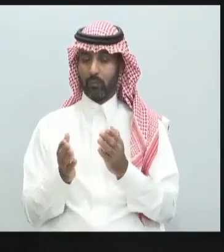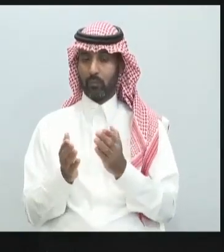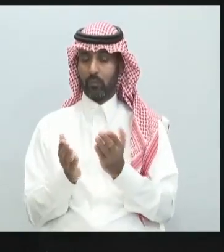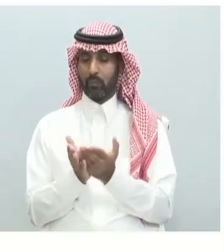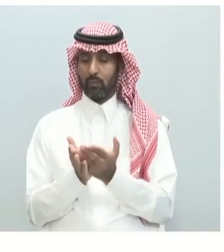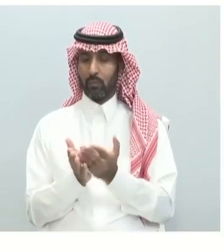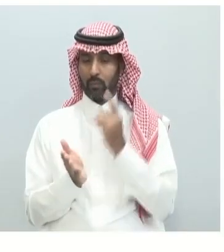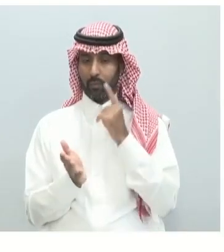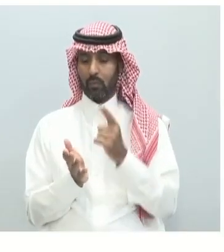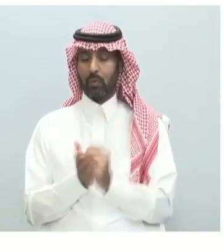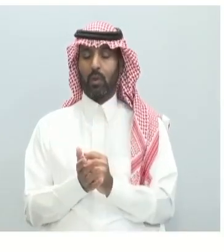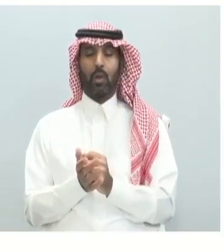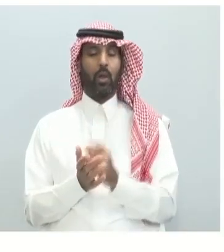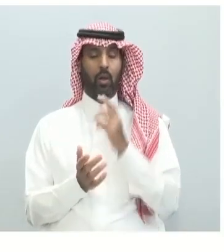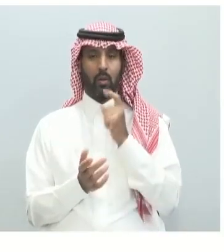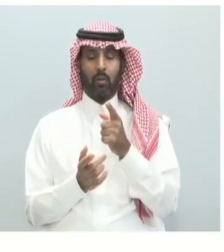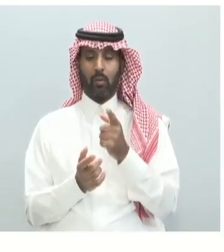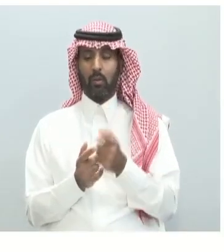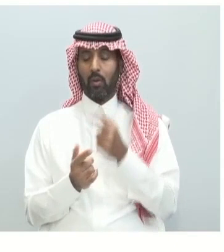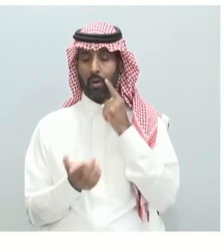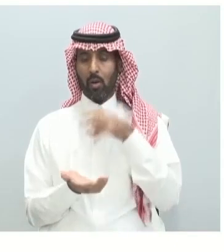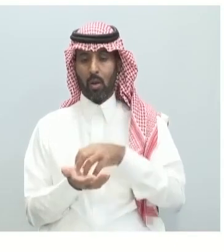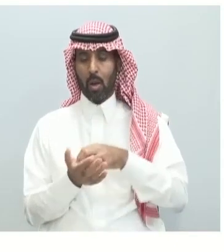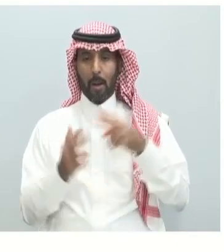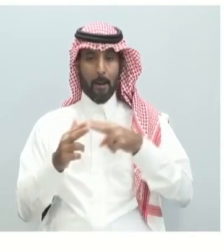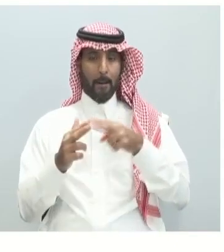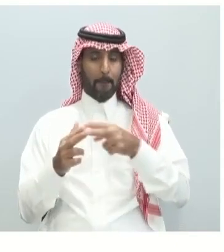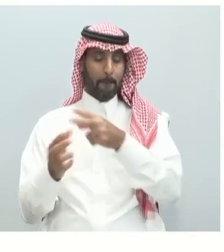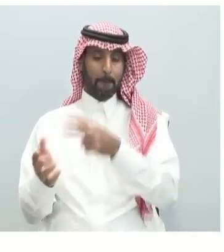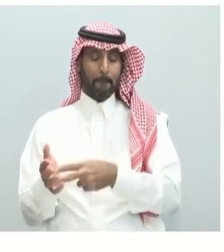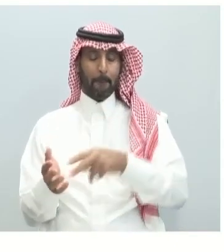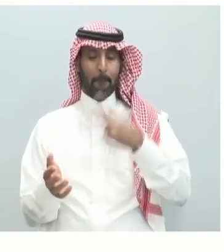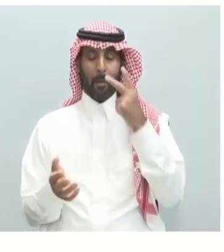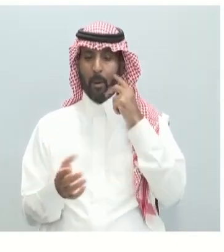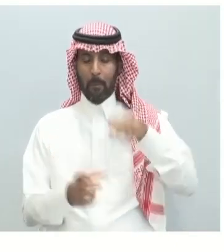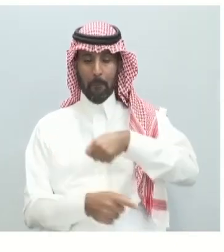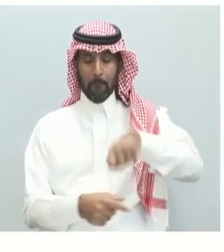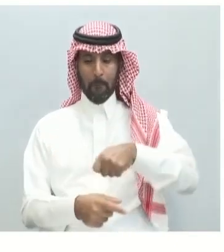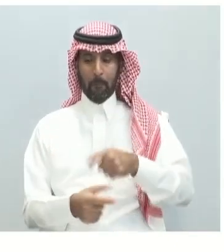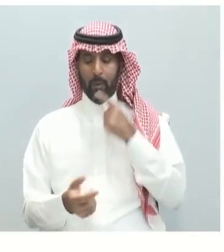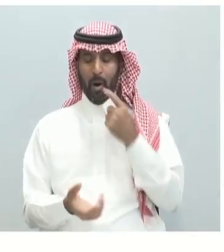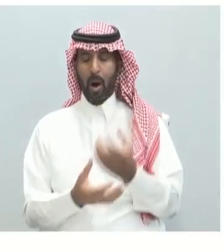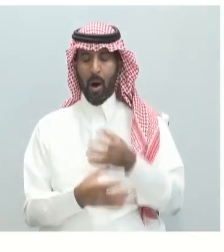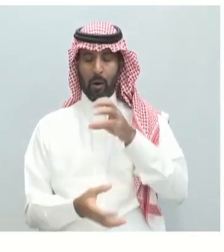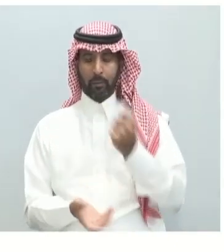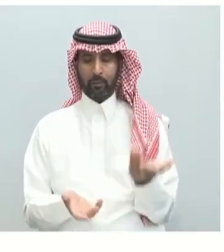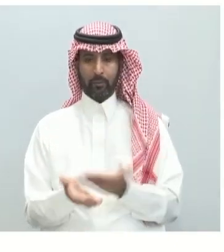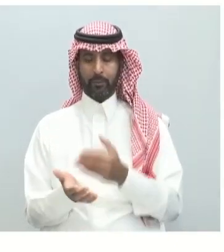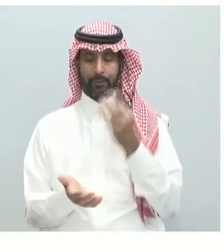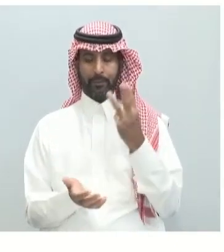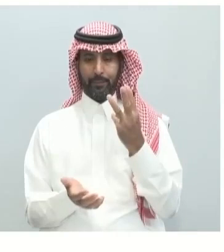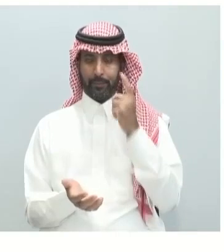Public utility, number one, local electricity supply. Number two, cooking and heating gas. Number